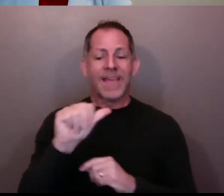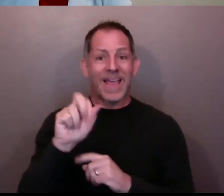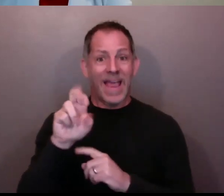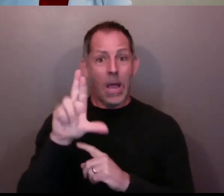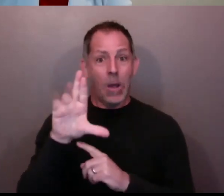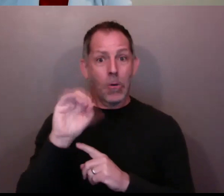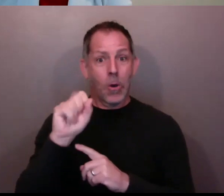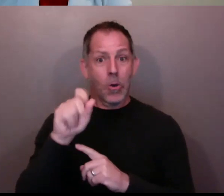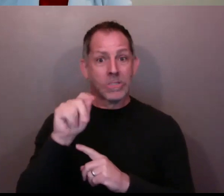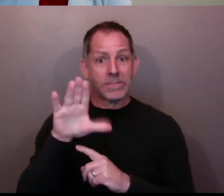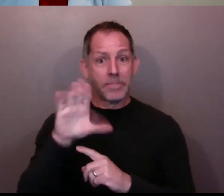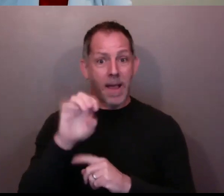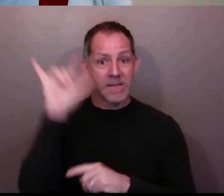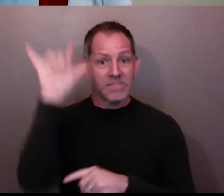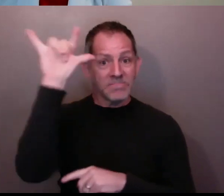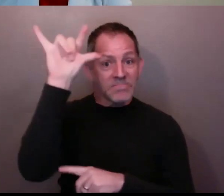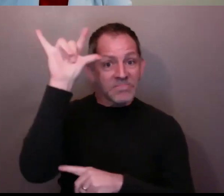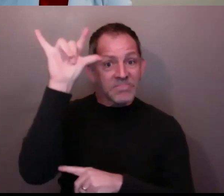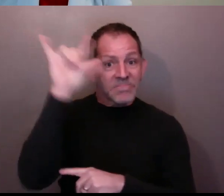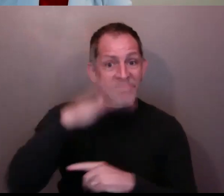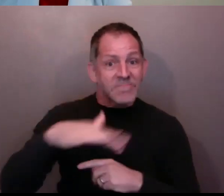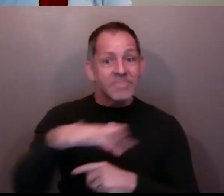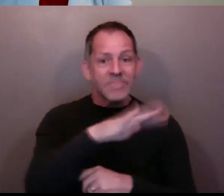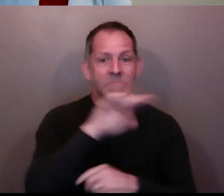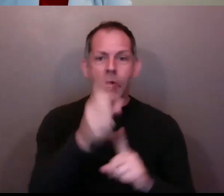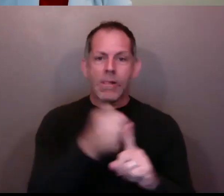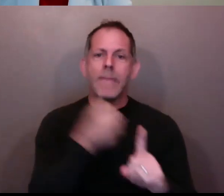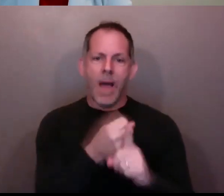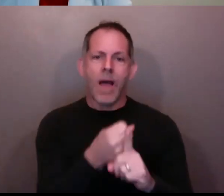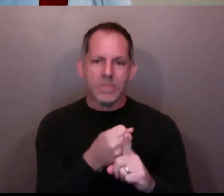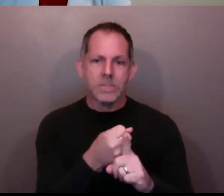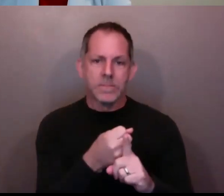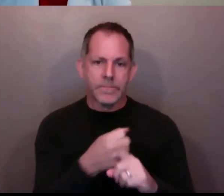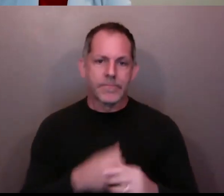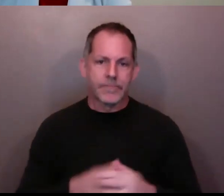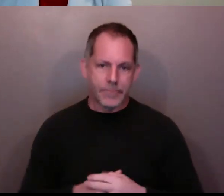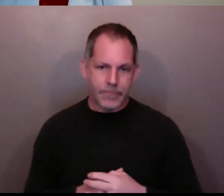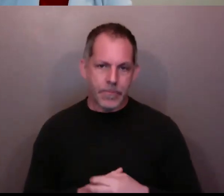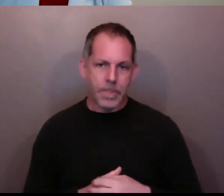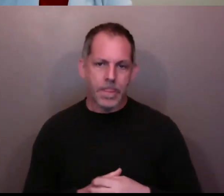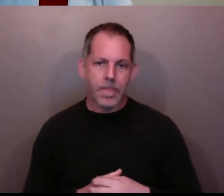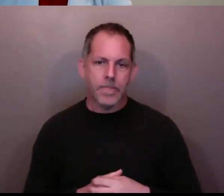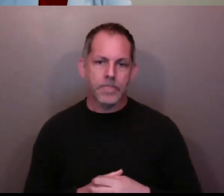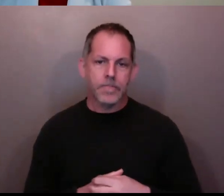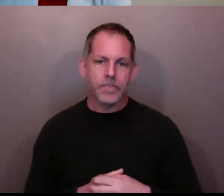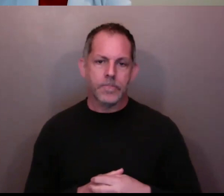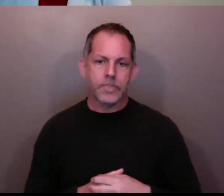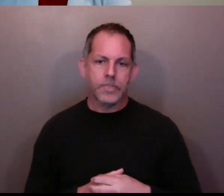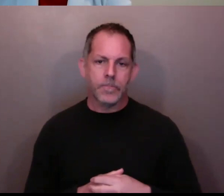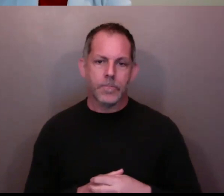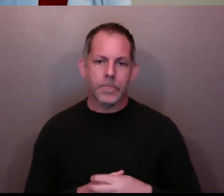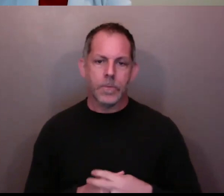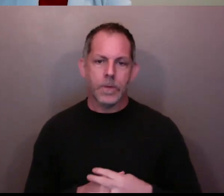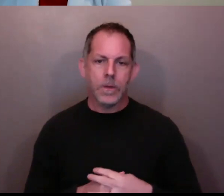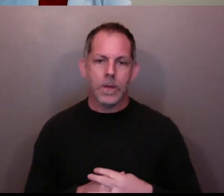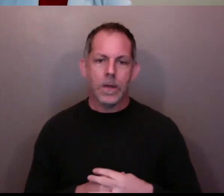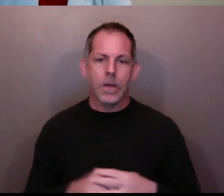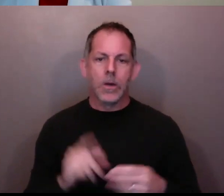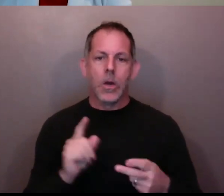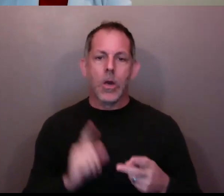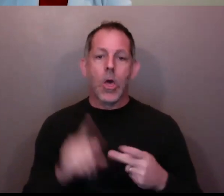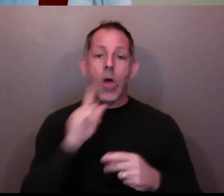desperately. We've also rolled out a grant to help retrain workers who have been furloughed or laid off because of the